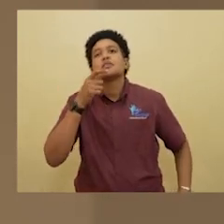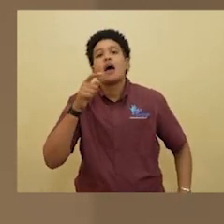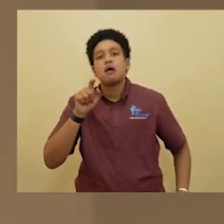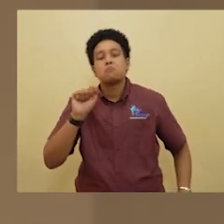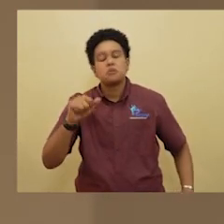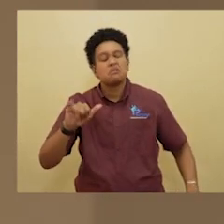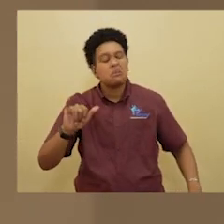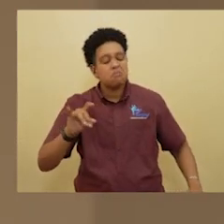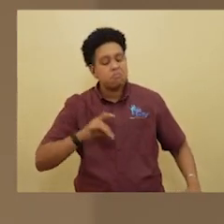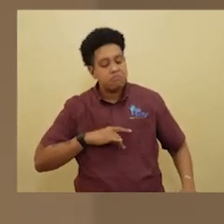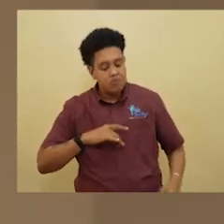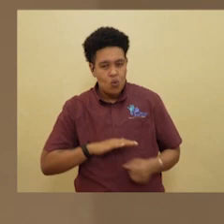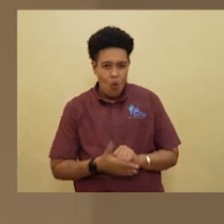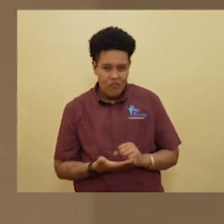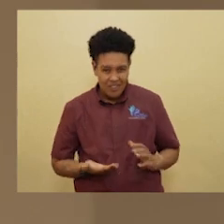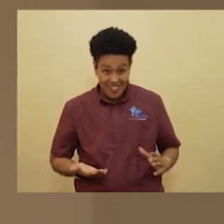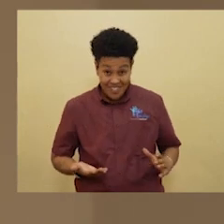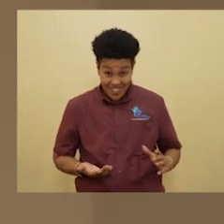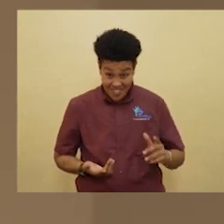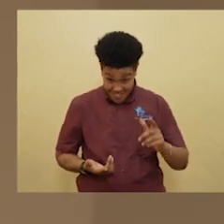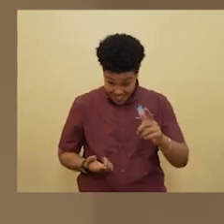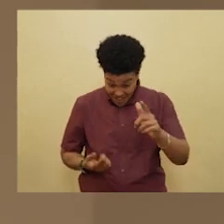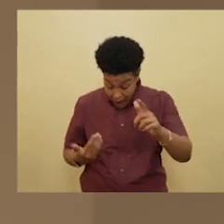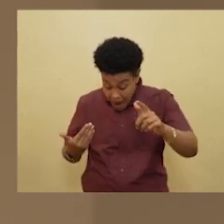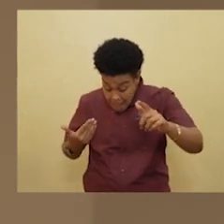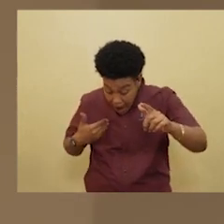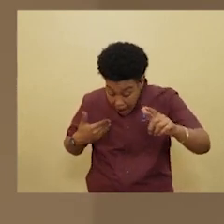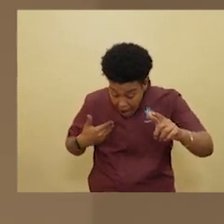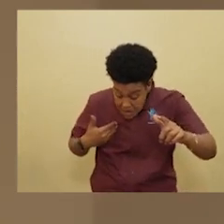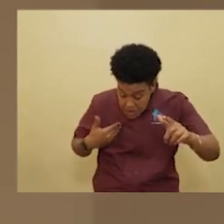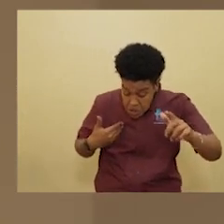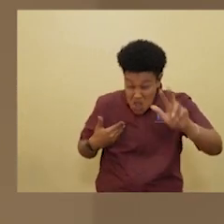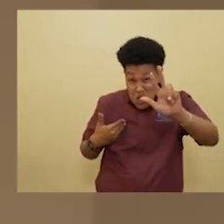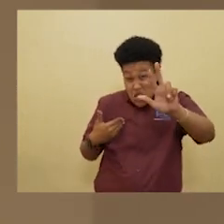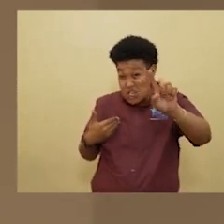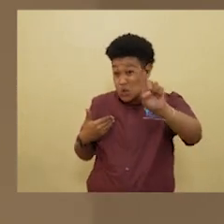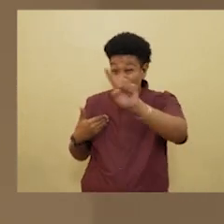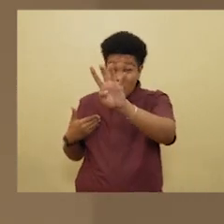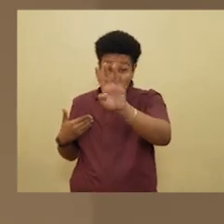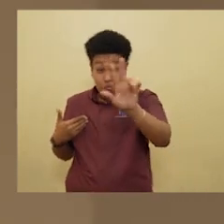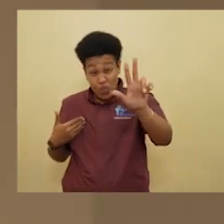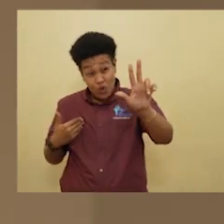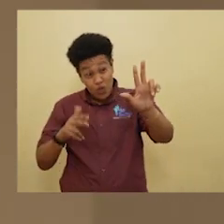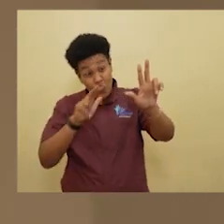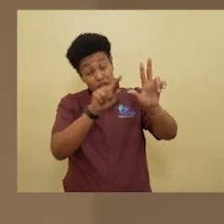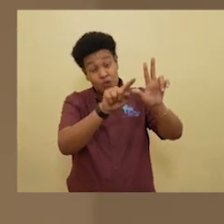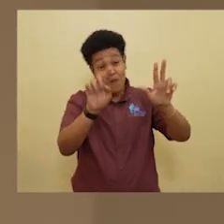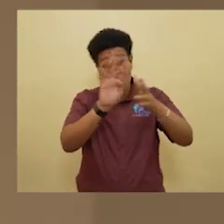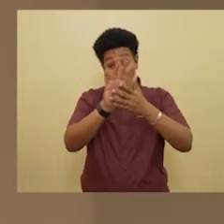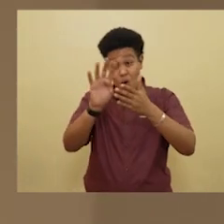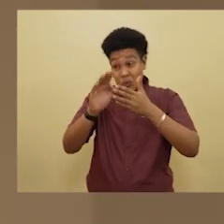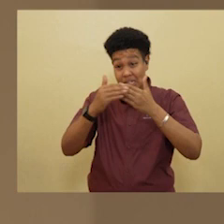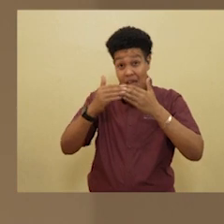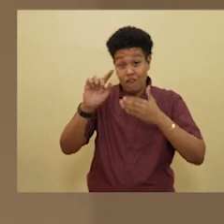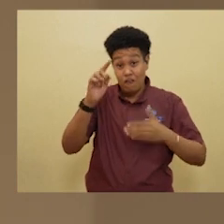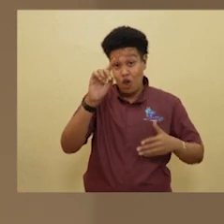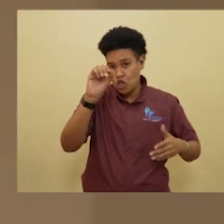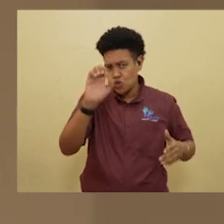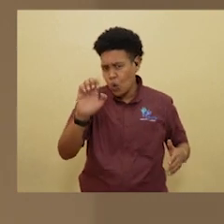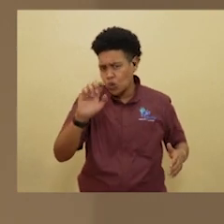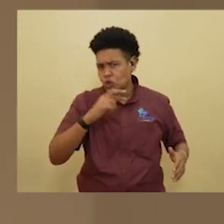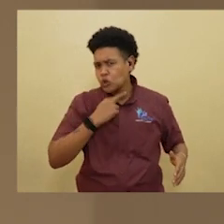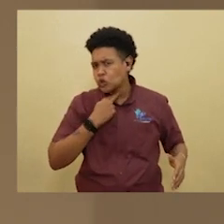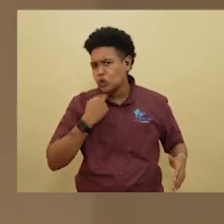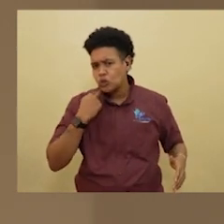get COVID. But once you've had three to four weeks after the first dose, the